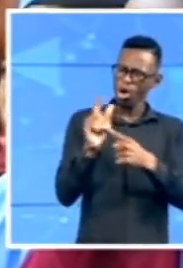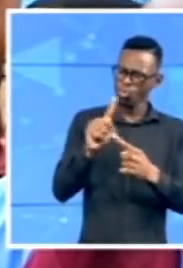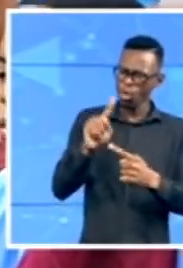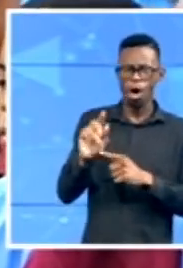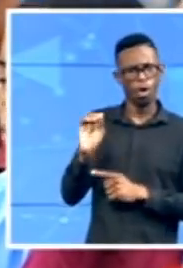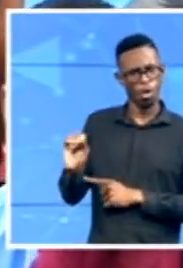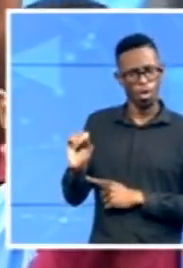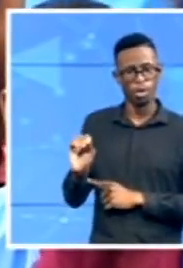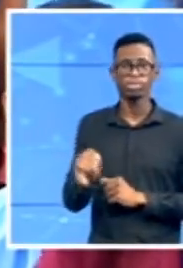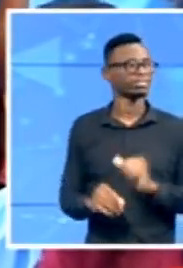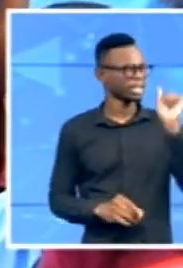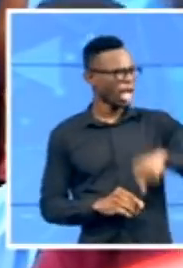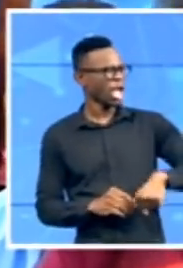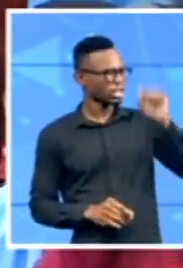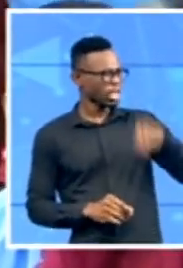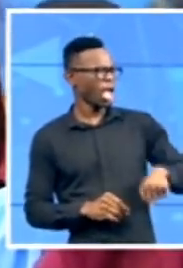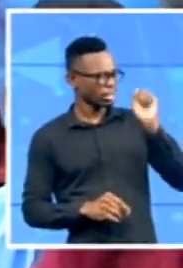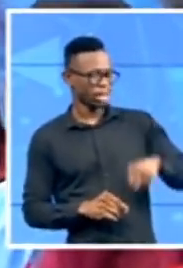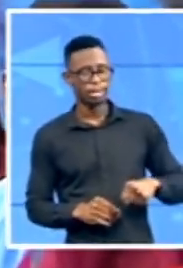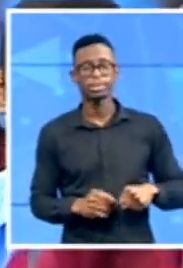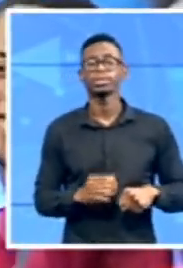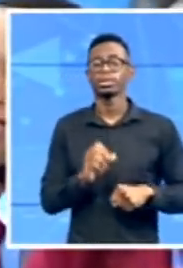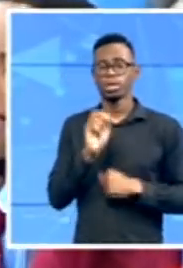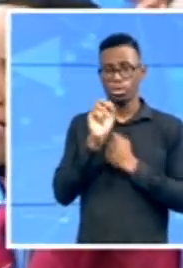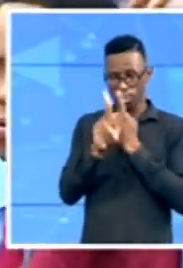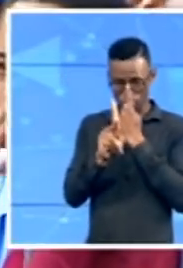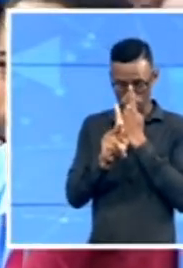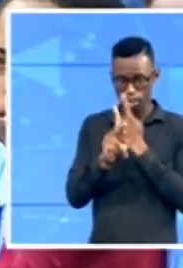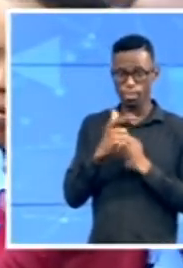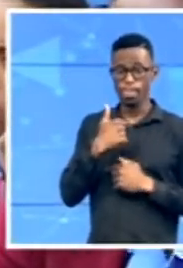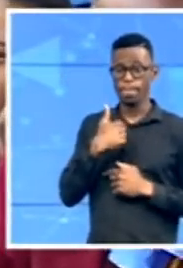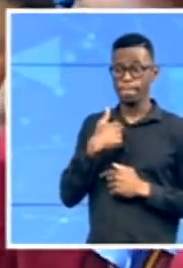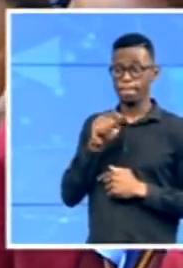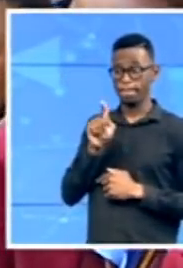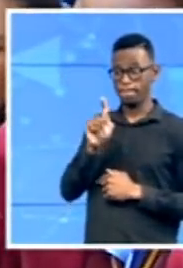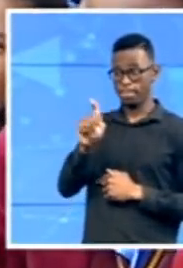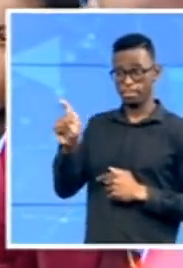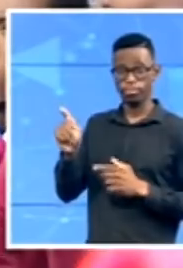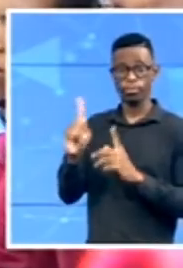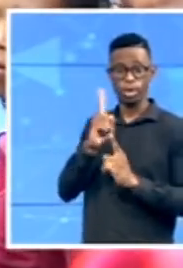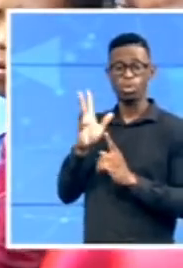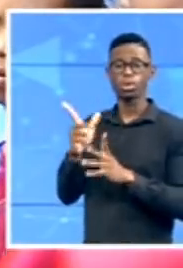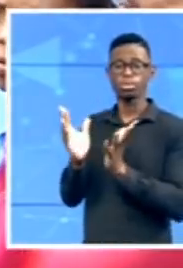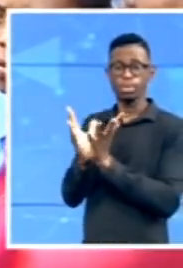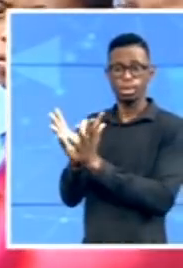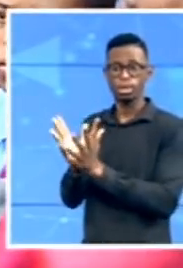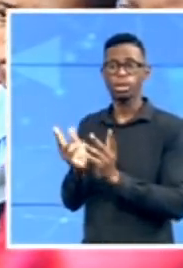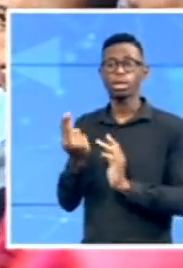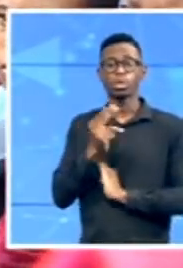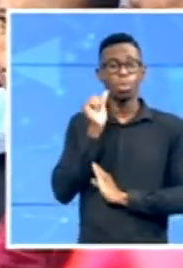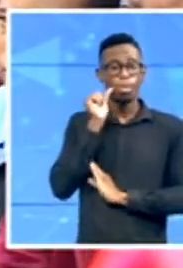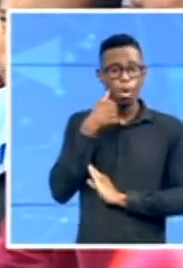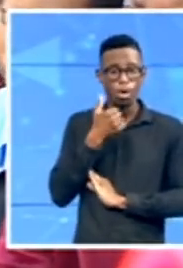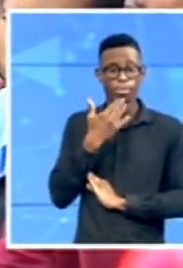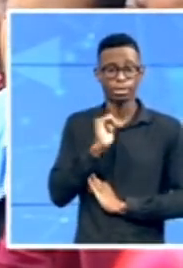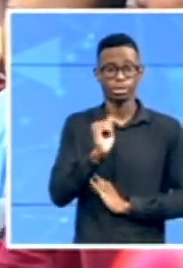So I'm going to meet with them. And tomorrow you must tell your parents. I'm going to meet with all